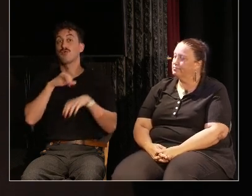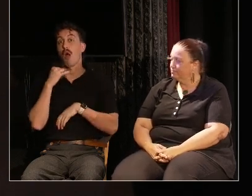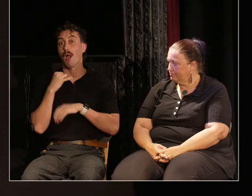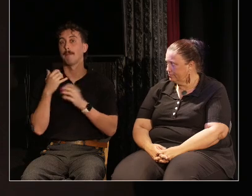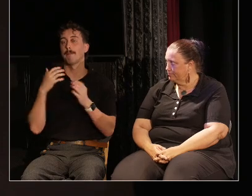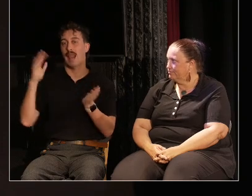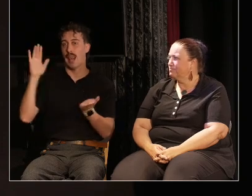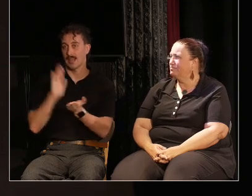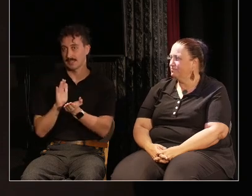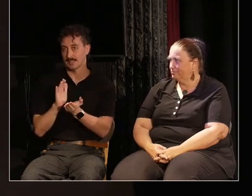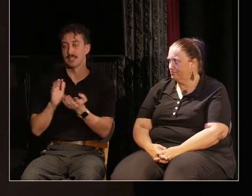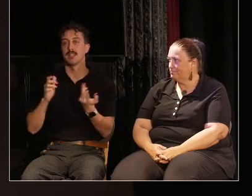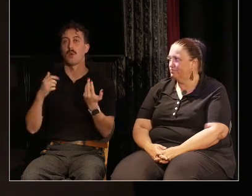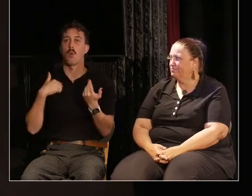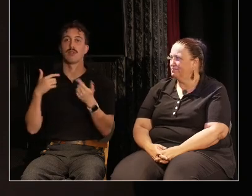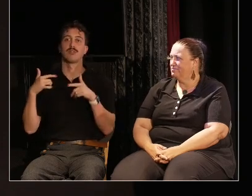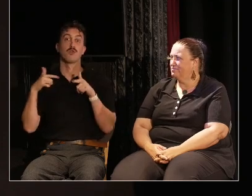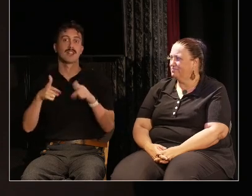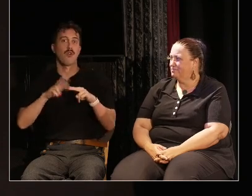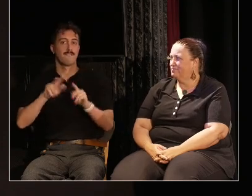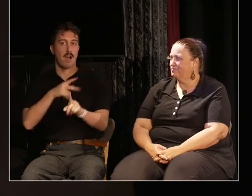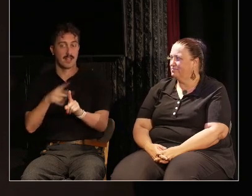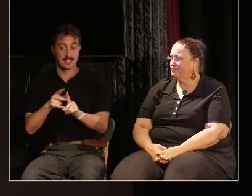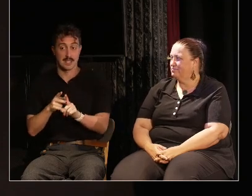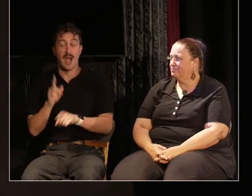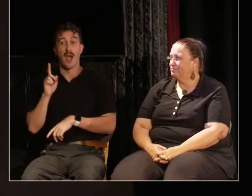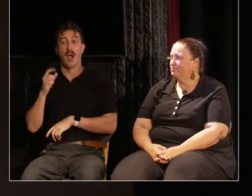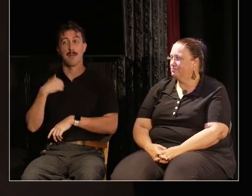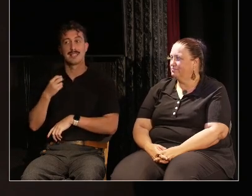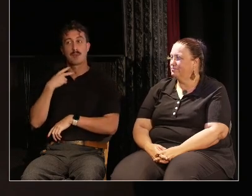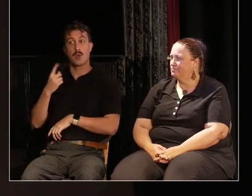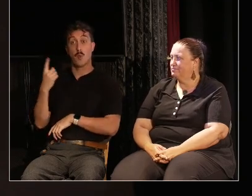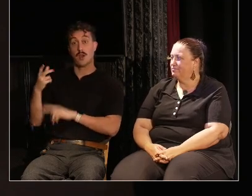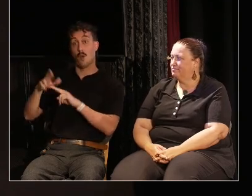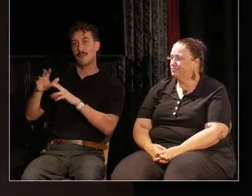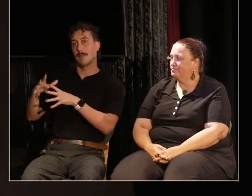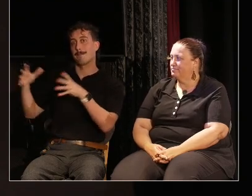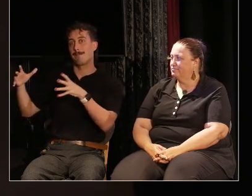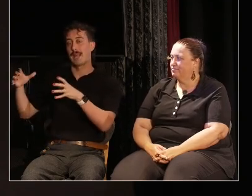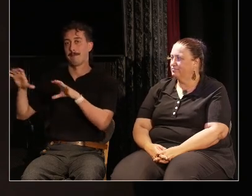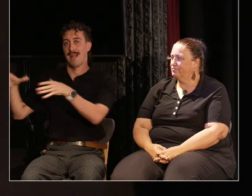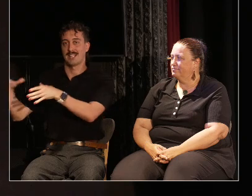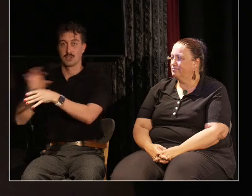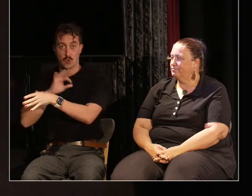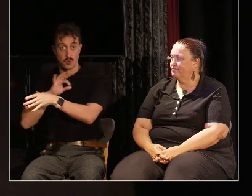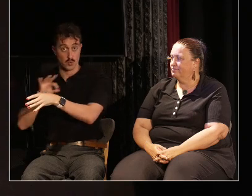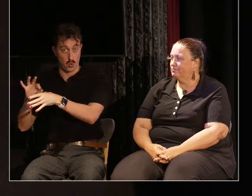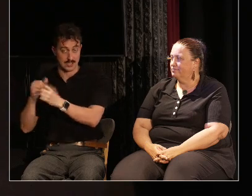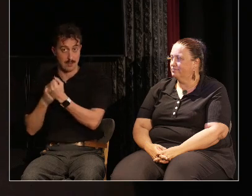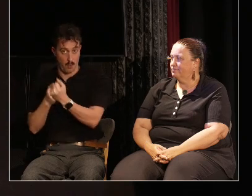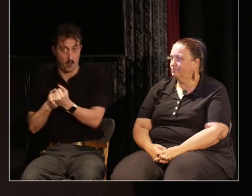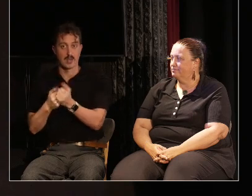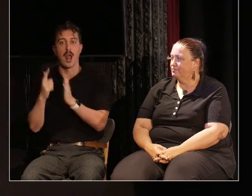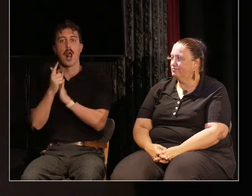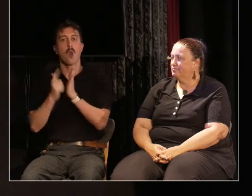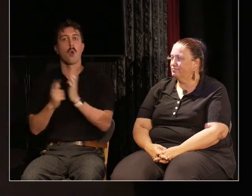I will pursue, and what I'm disappointed, to be honest, that the major parties didn't back, was law reform around